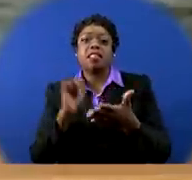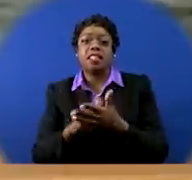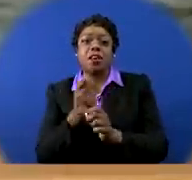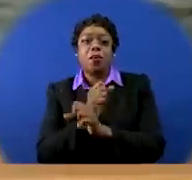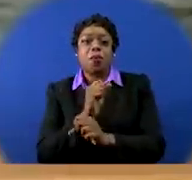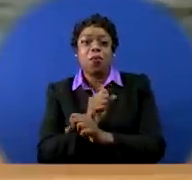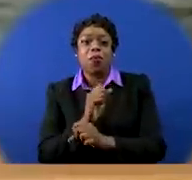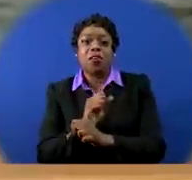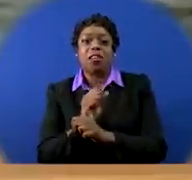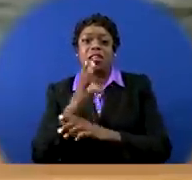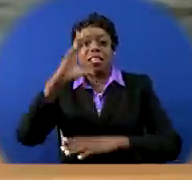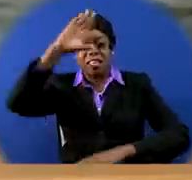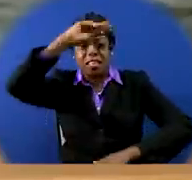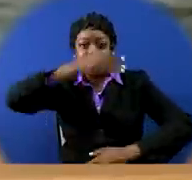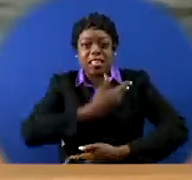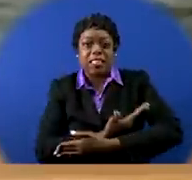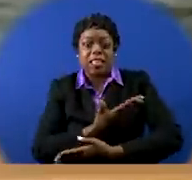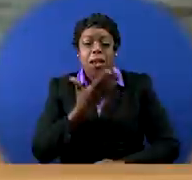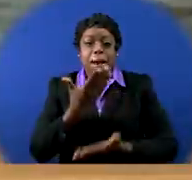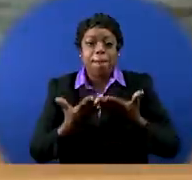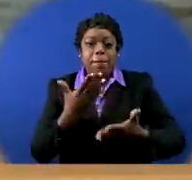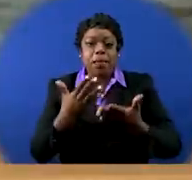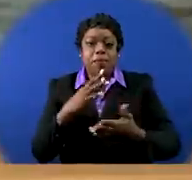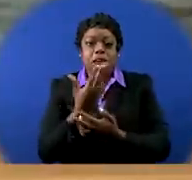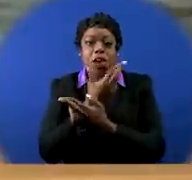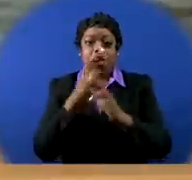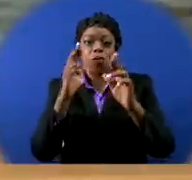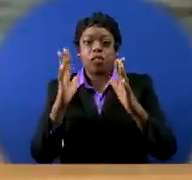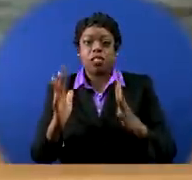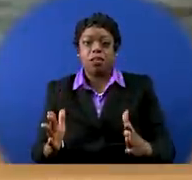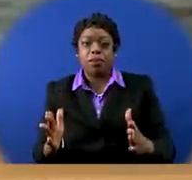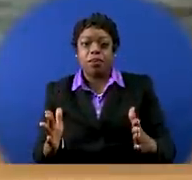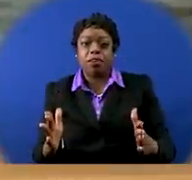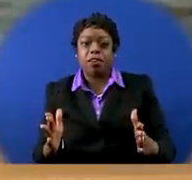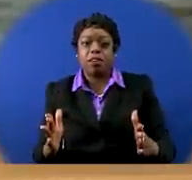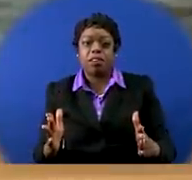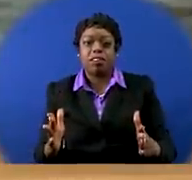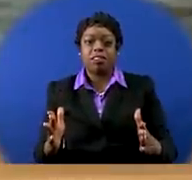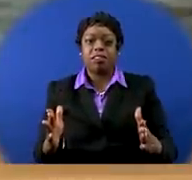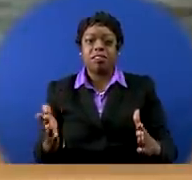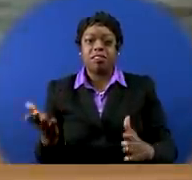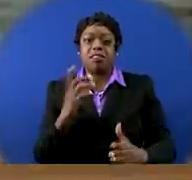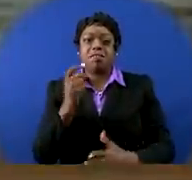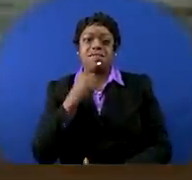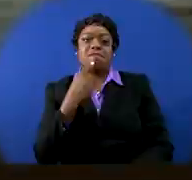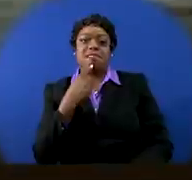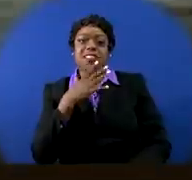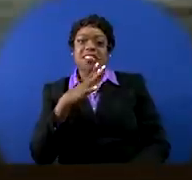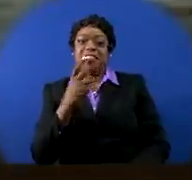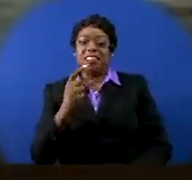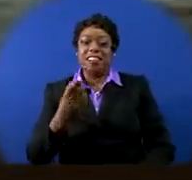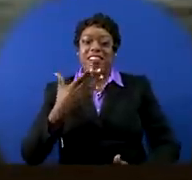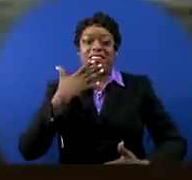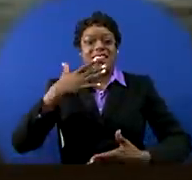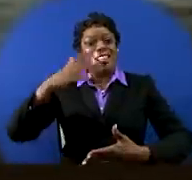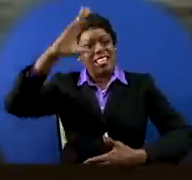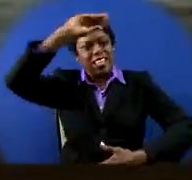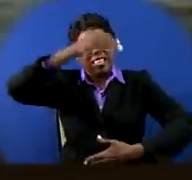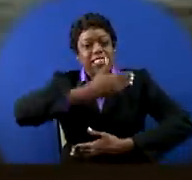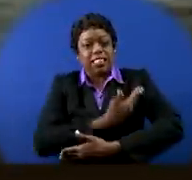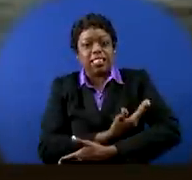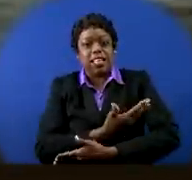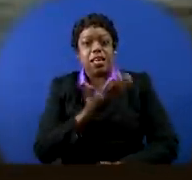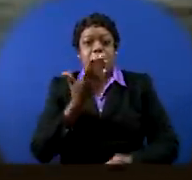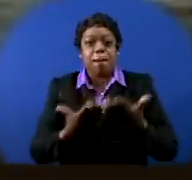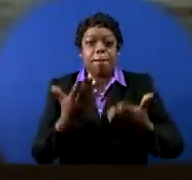his son might be our redeemer. Okay, it's similar. I said, so his son